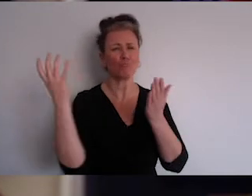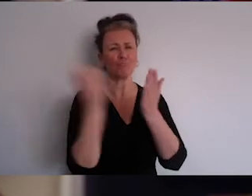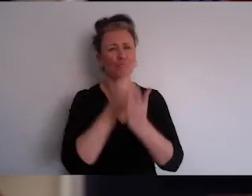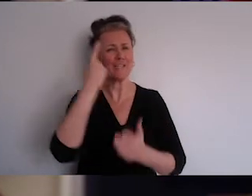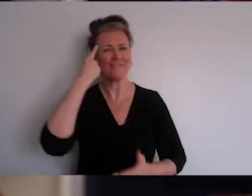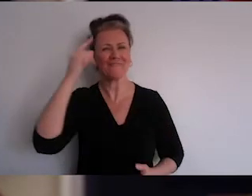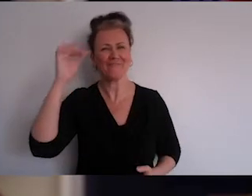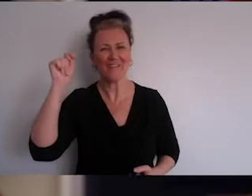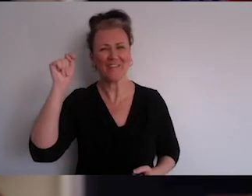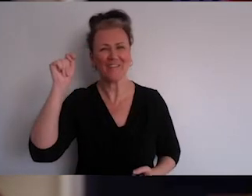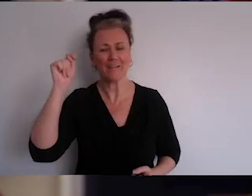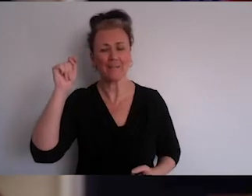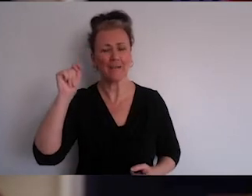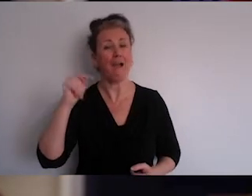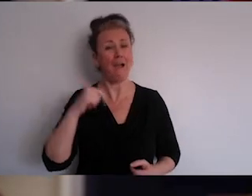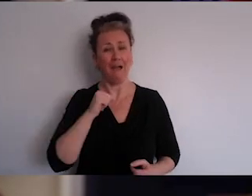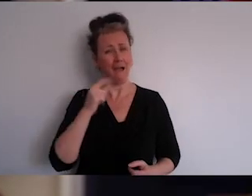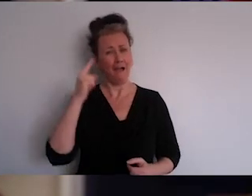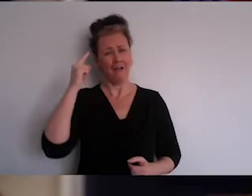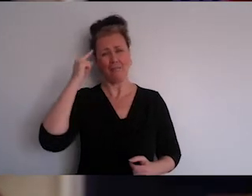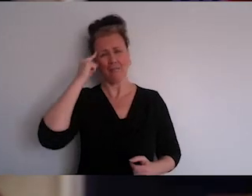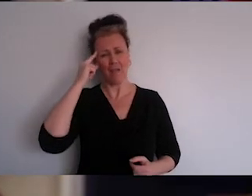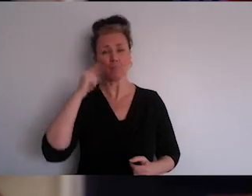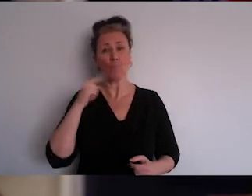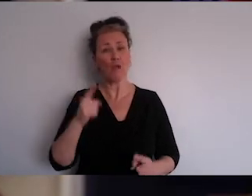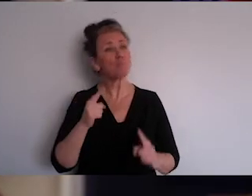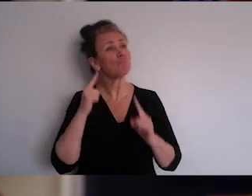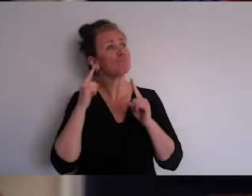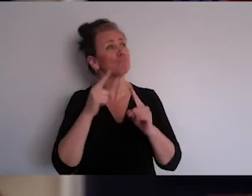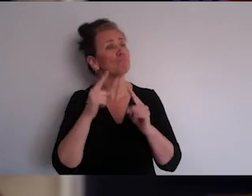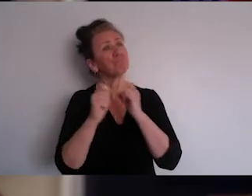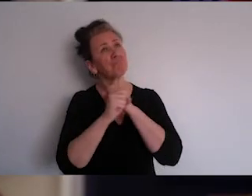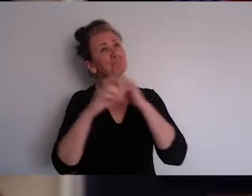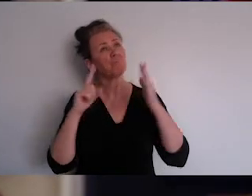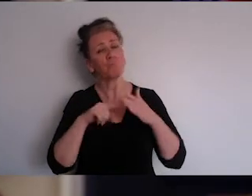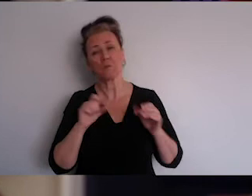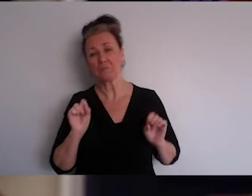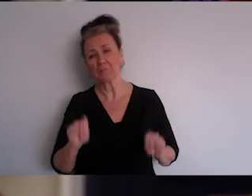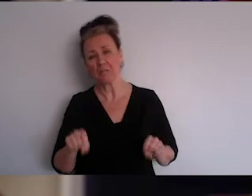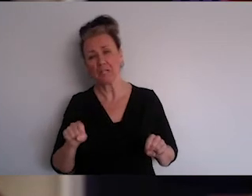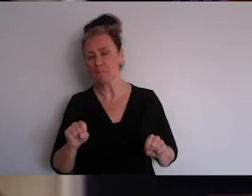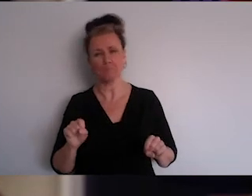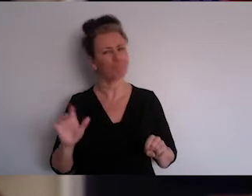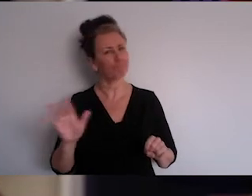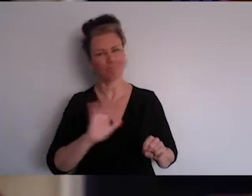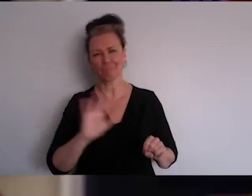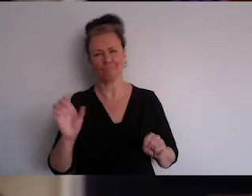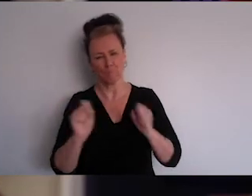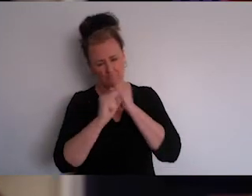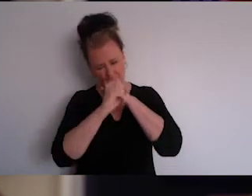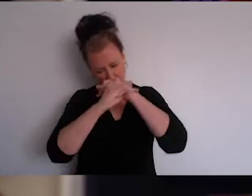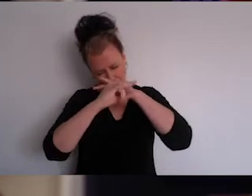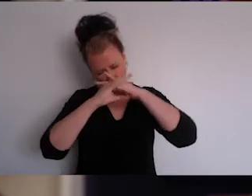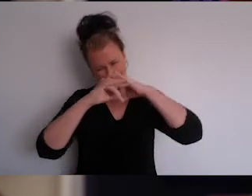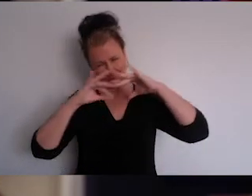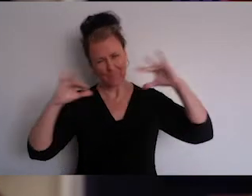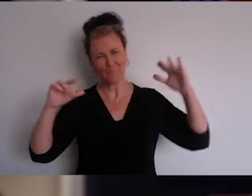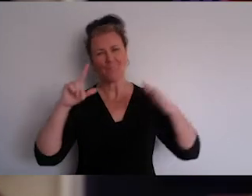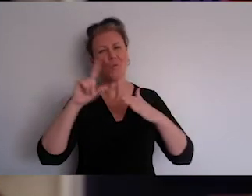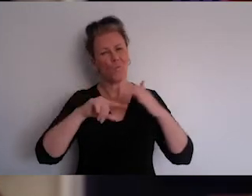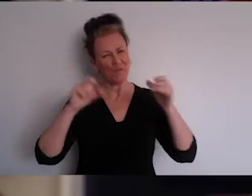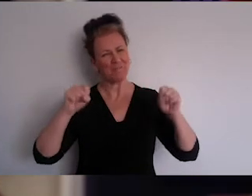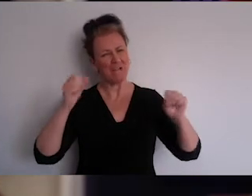can." I think we should aim not for what we think is possible, but for what we dream could